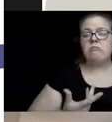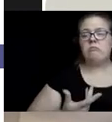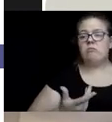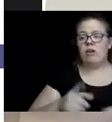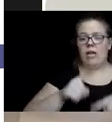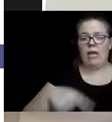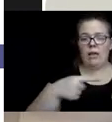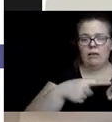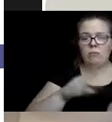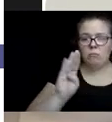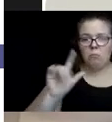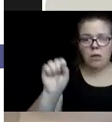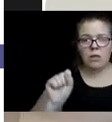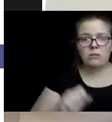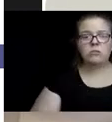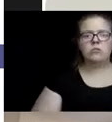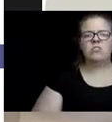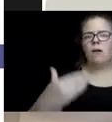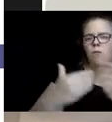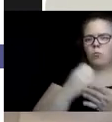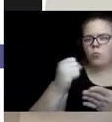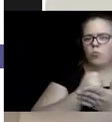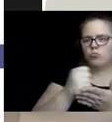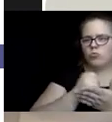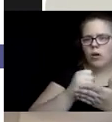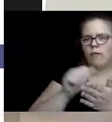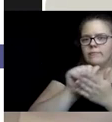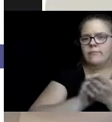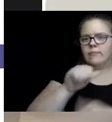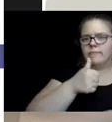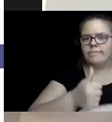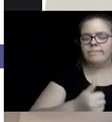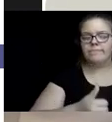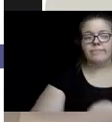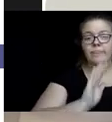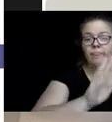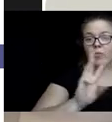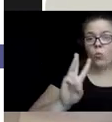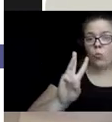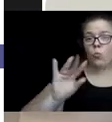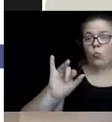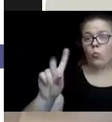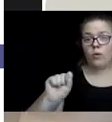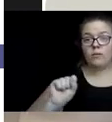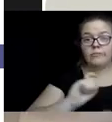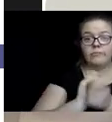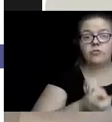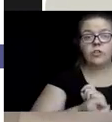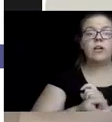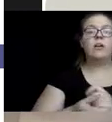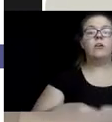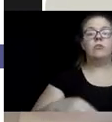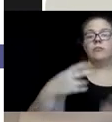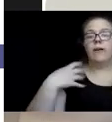pay bills? Are there new credit accounts? Have wills been changed or healthcare proxies or powers of attorney been